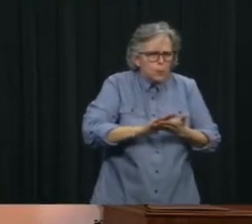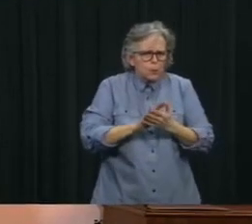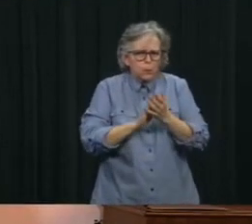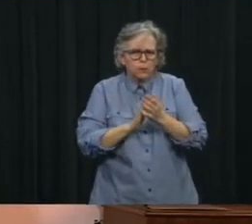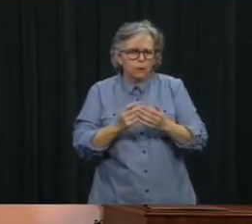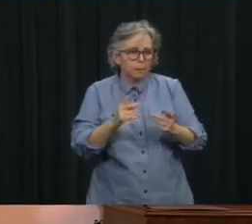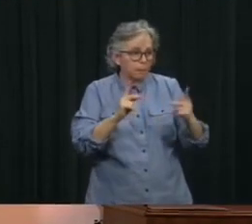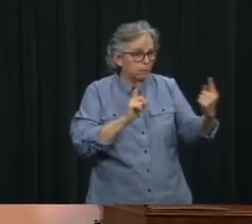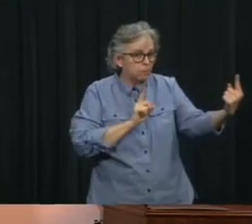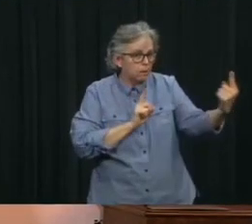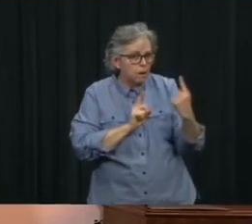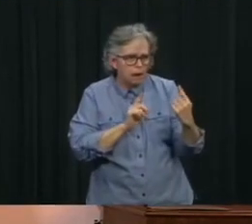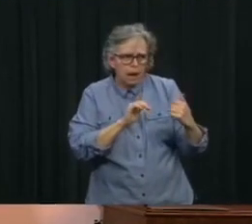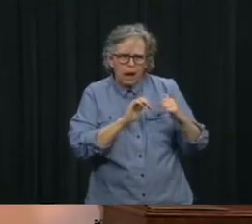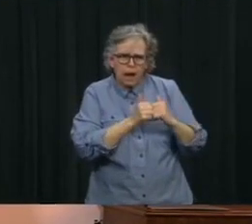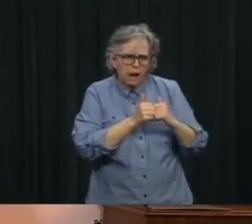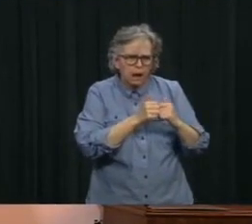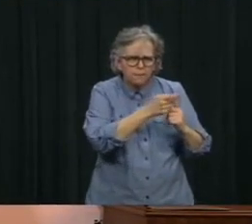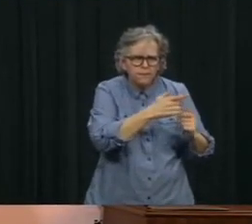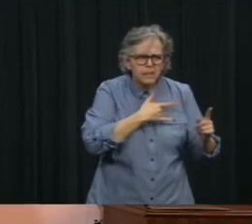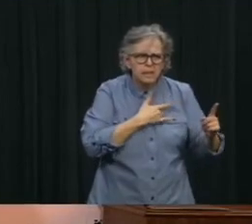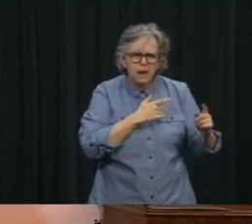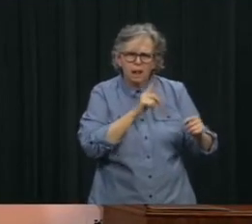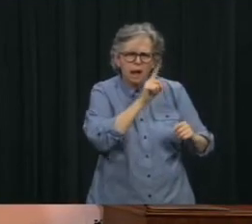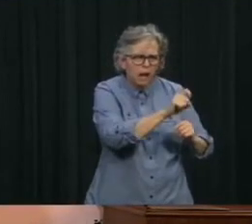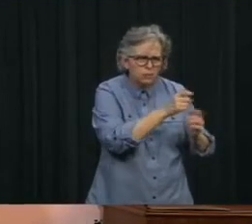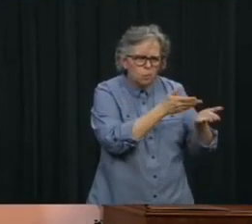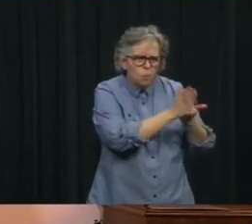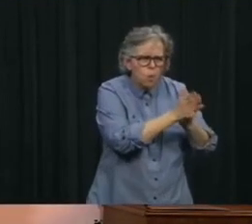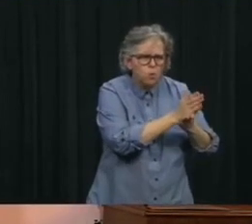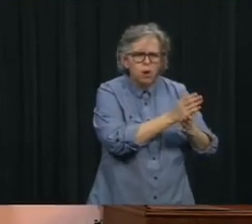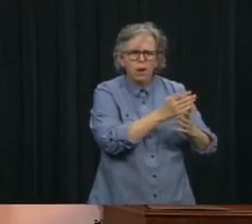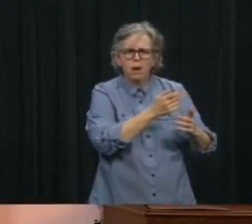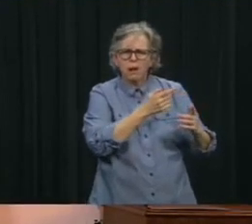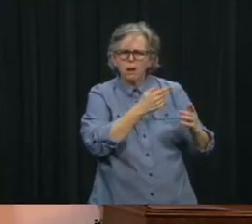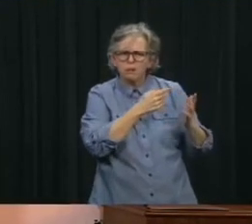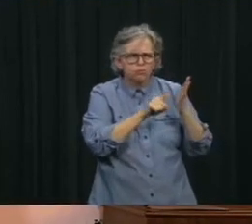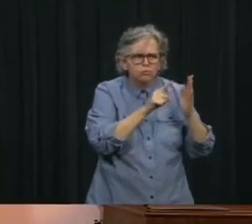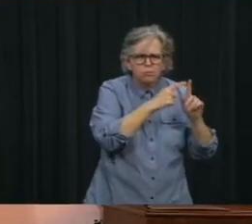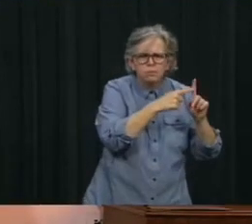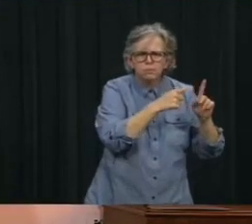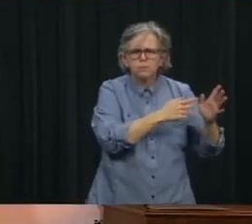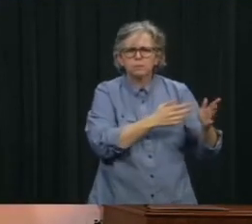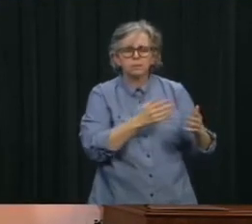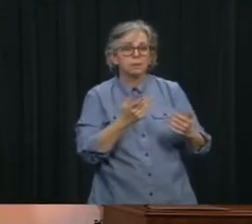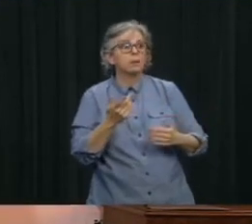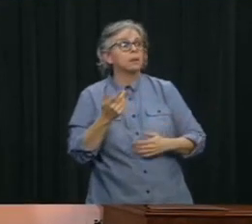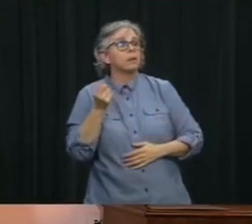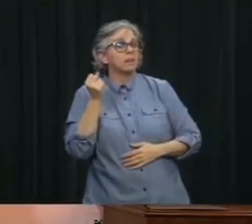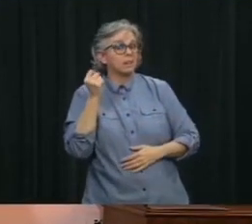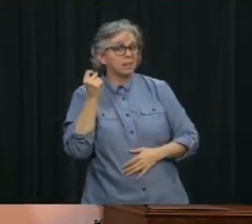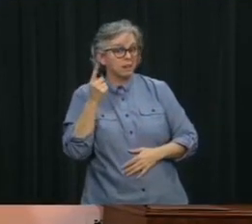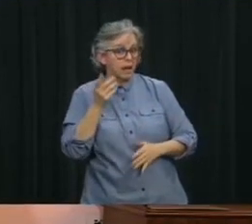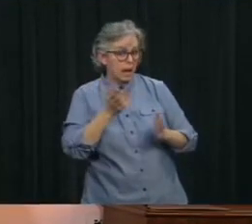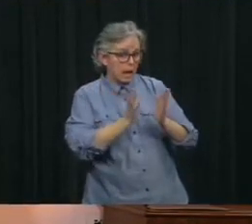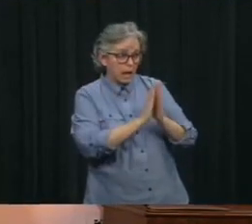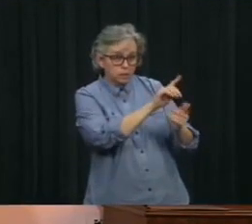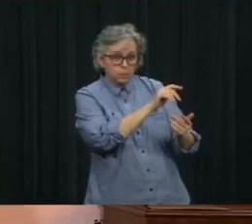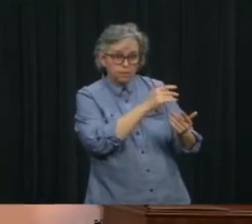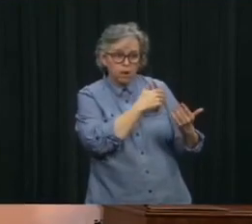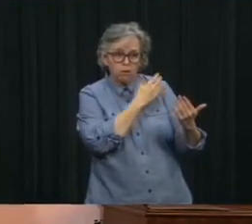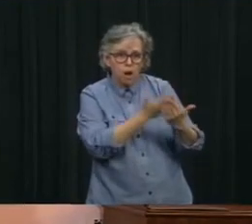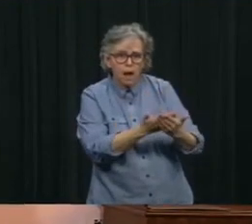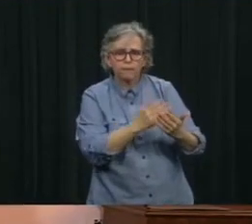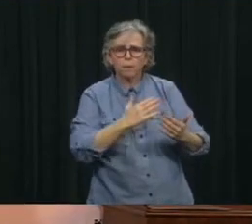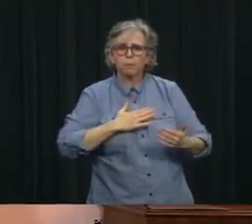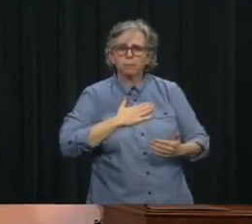you feeling? Are you okay? Businesses that have asked the employees to take their own temperature at home, businesses that have the thermometers